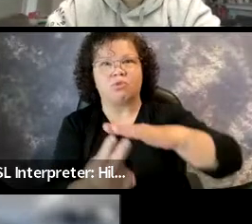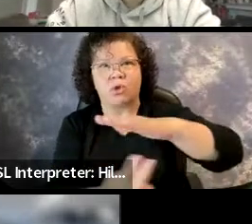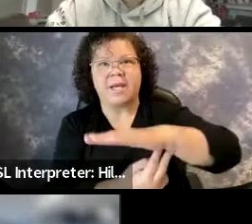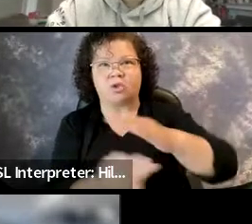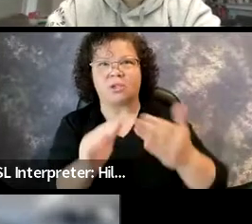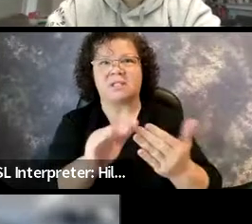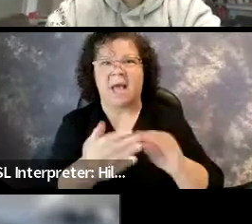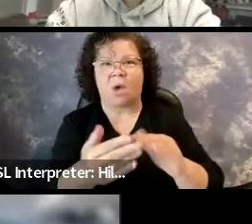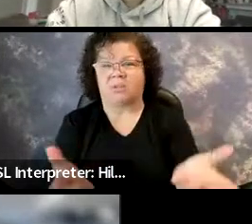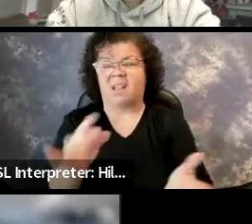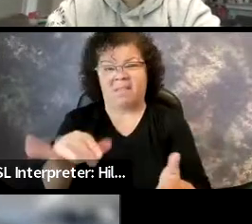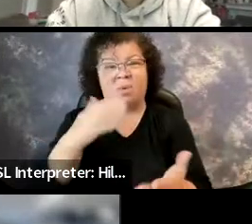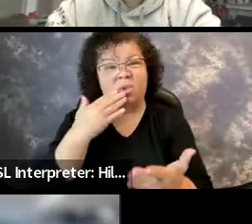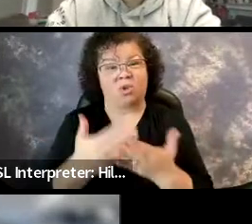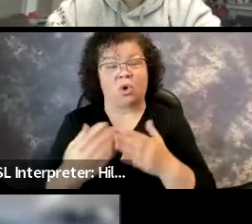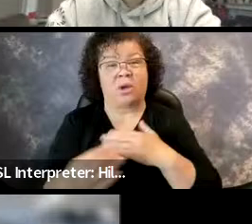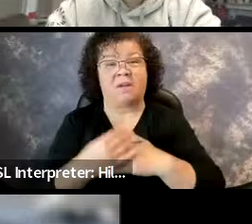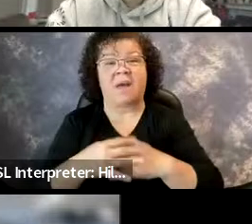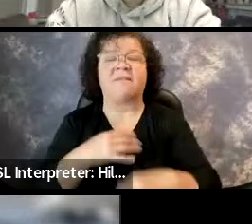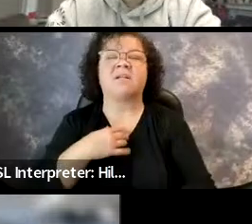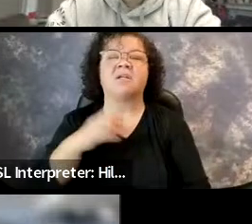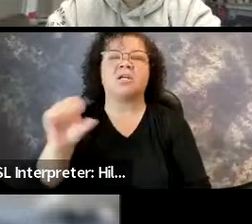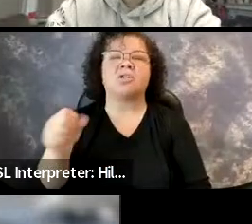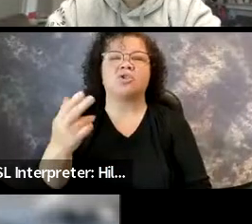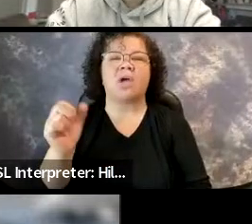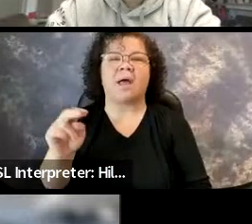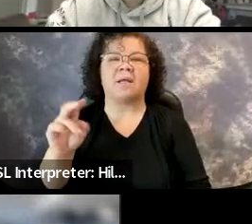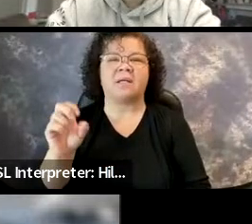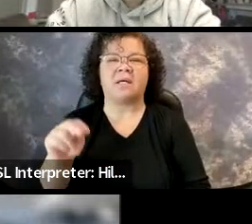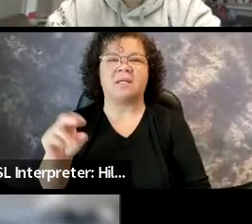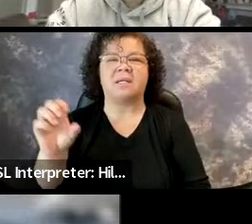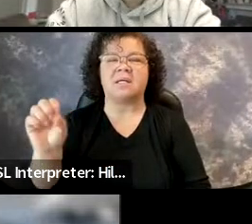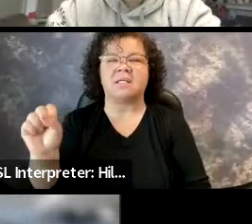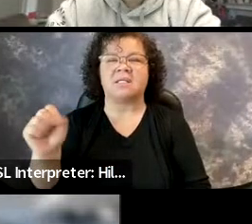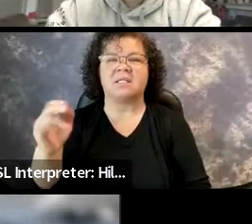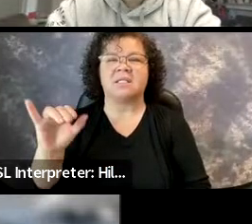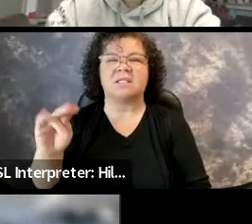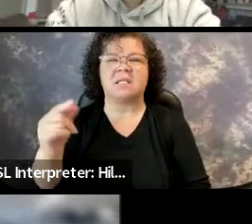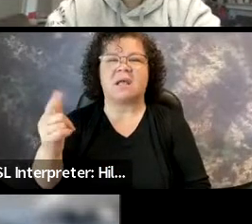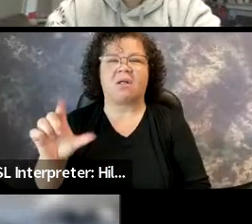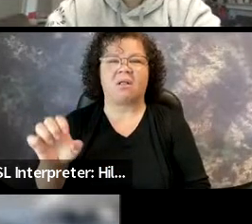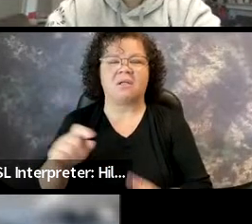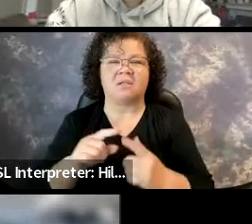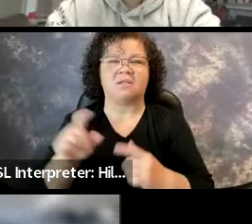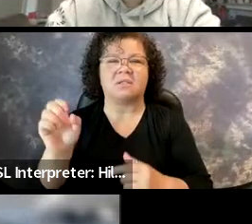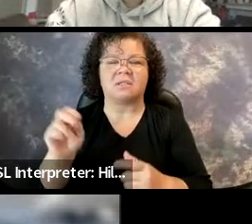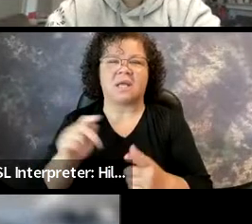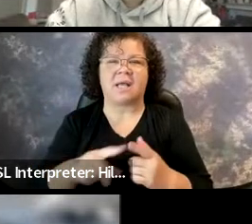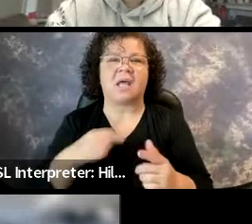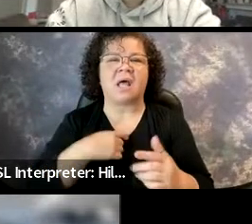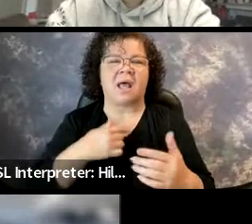That's good advice. Shannon Singleton, my pronouns are she and her, and I lead the community benefits work here.